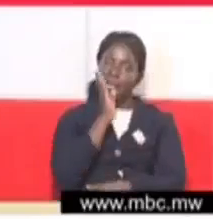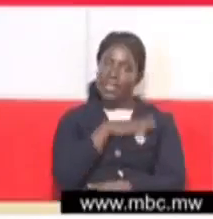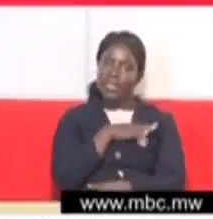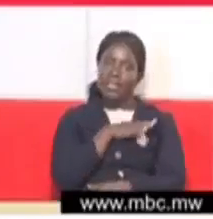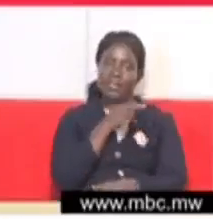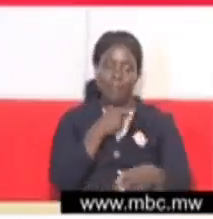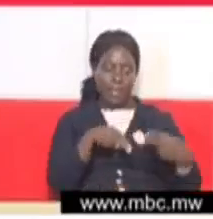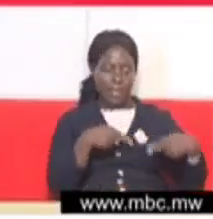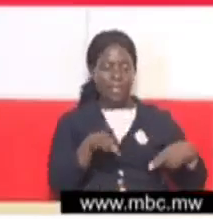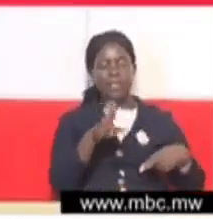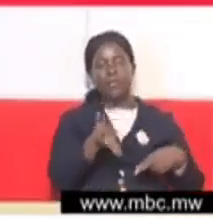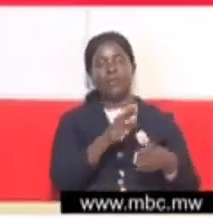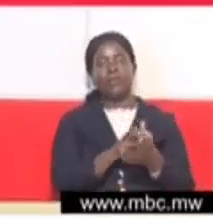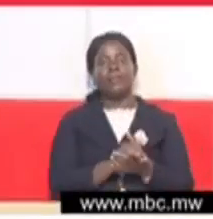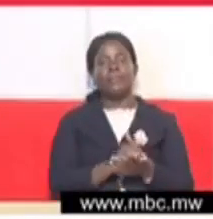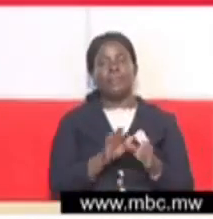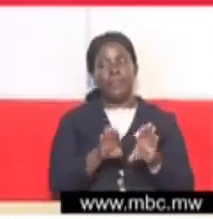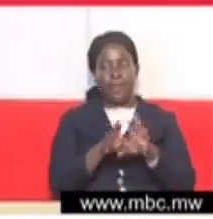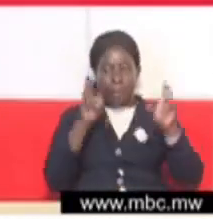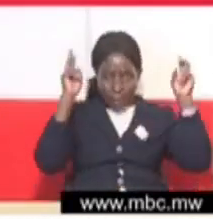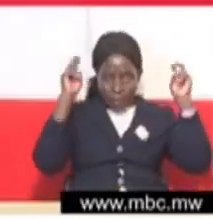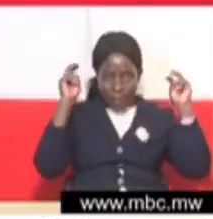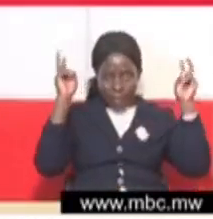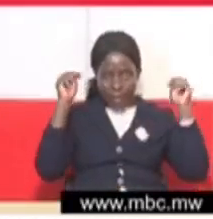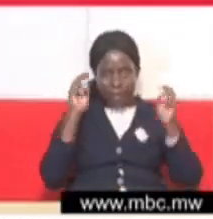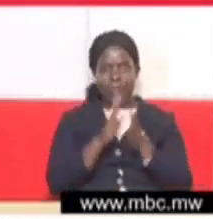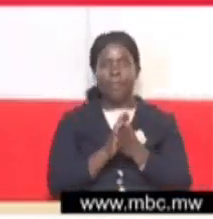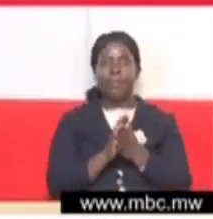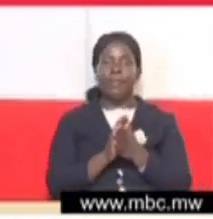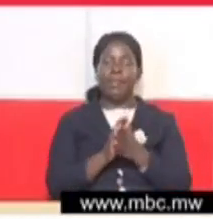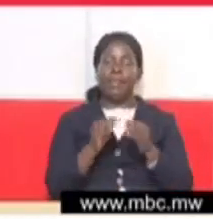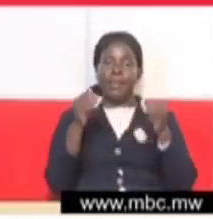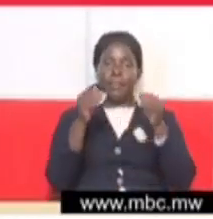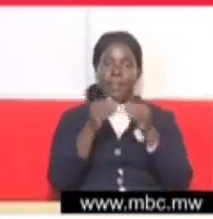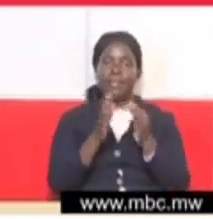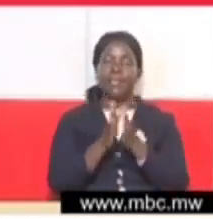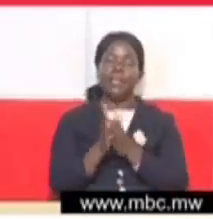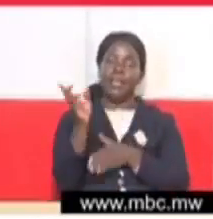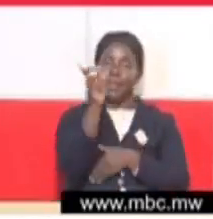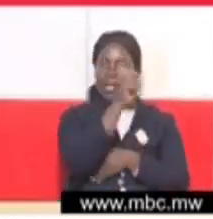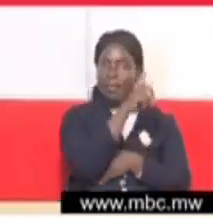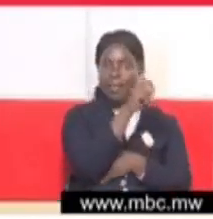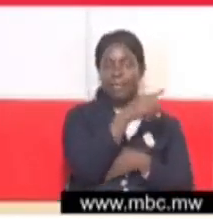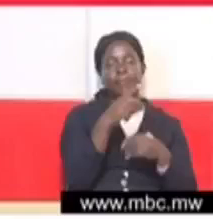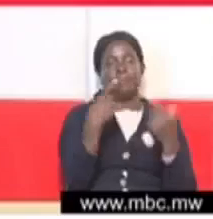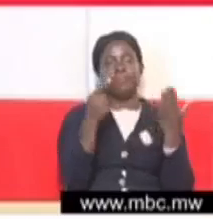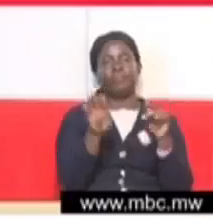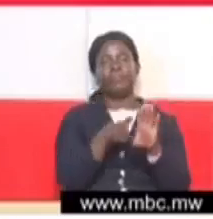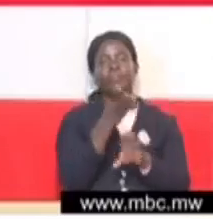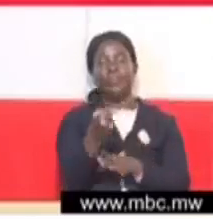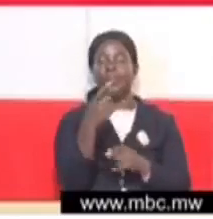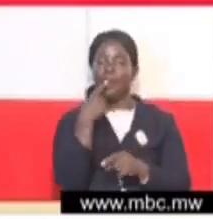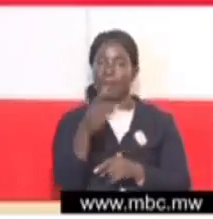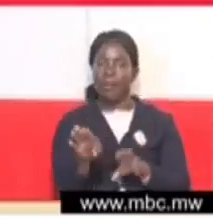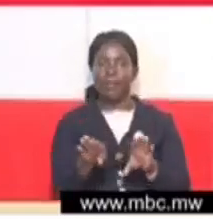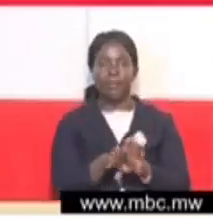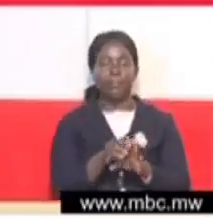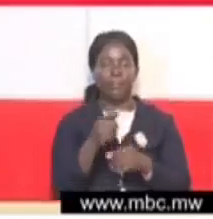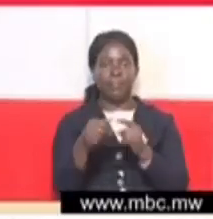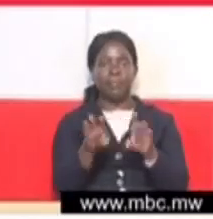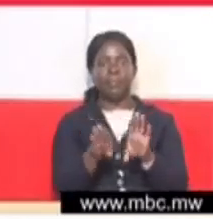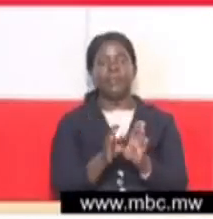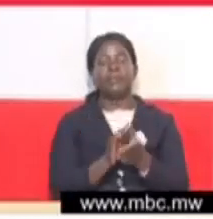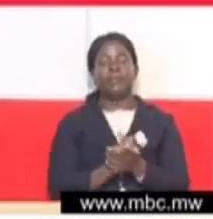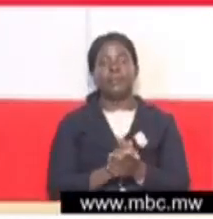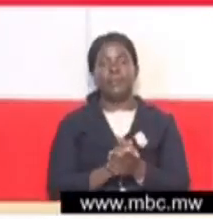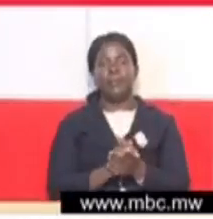problems. The theme of the six-day camp meeting was transformed into His likeness as we go. And